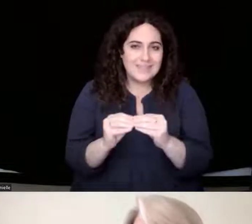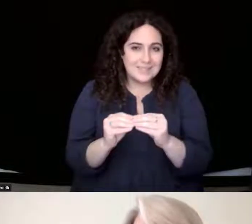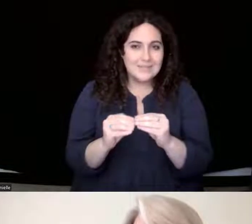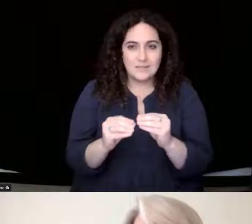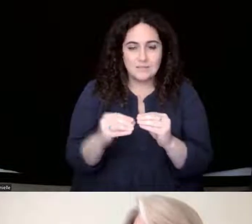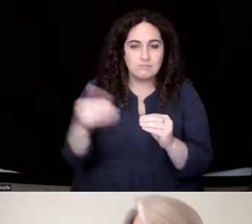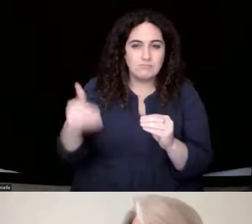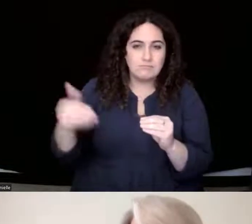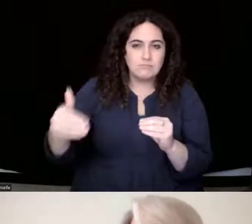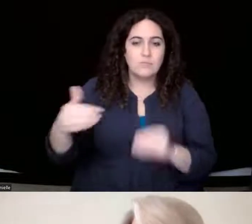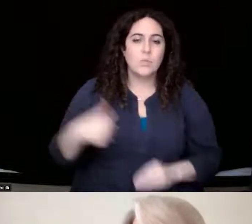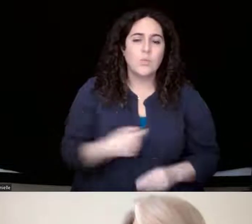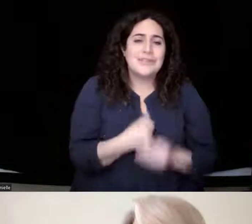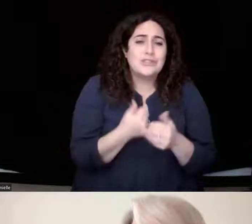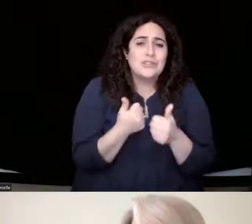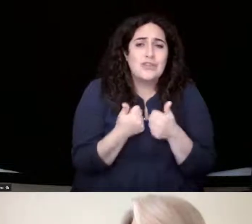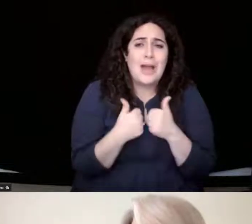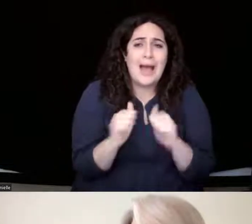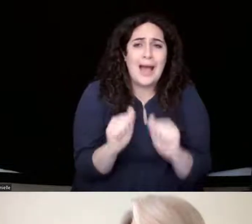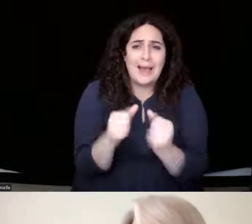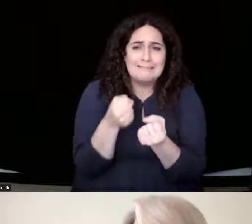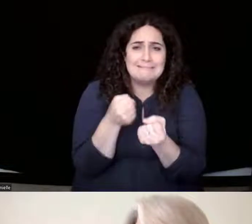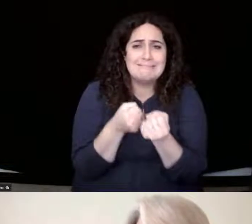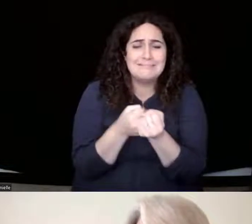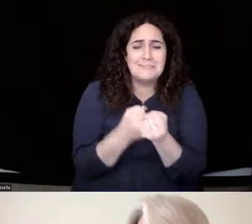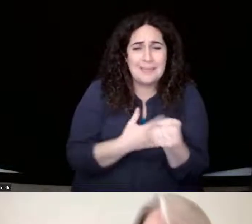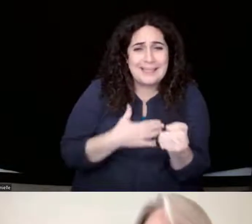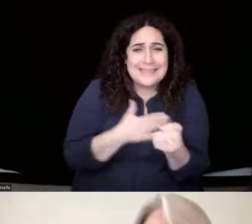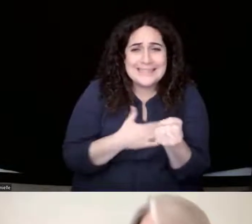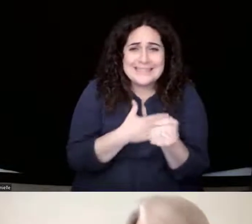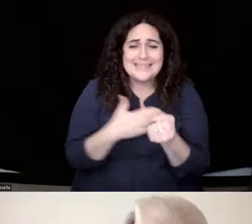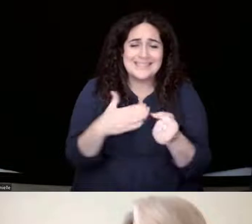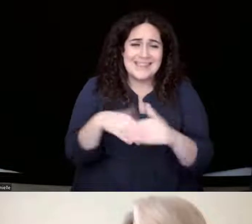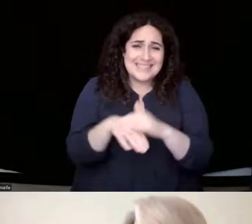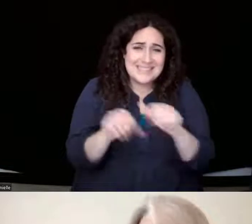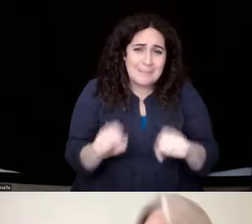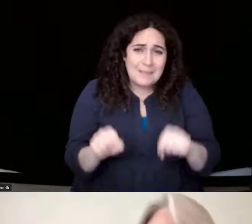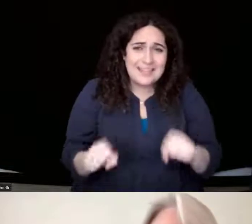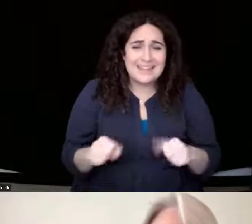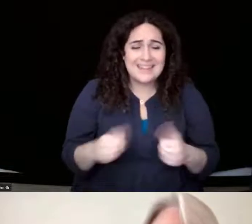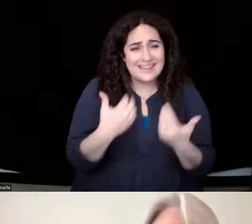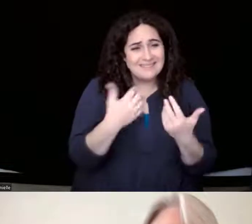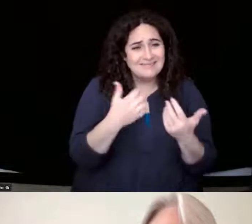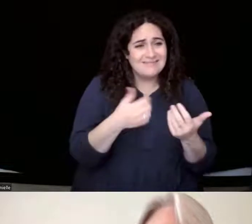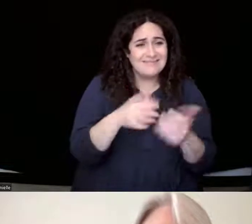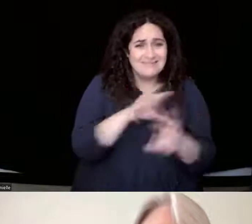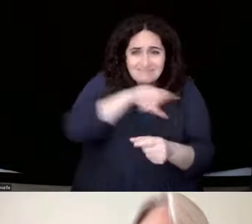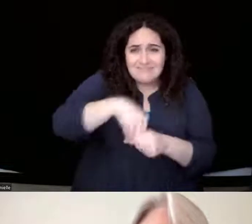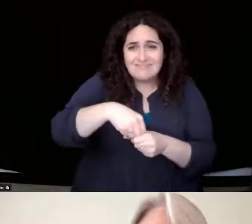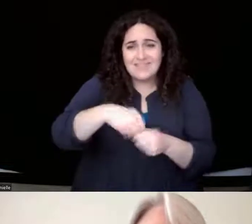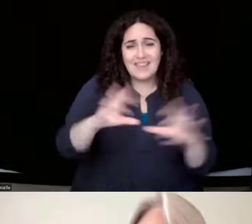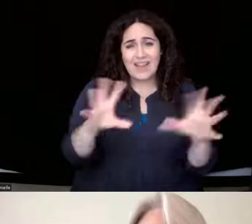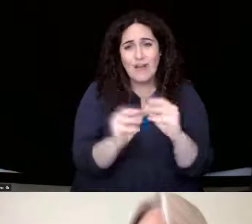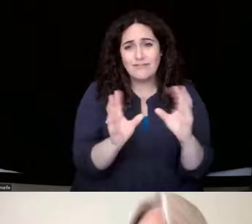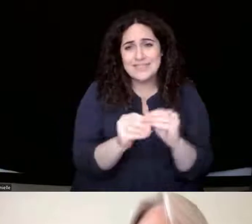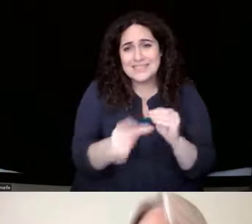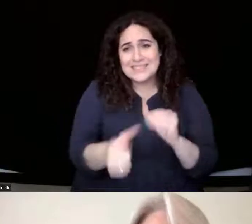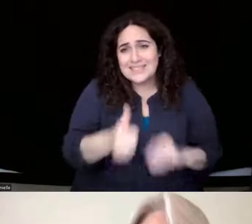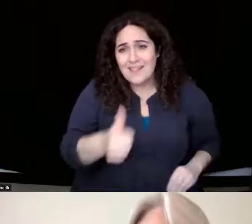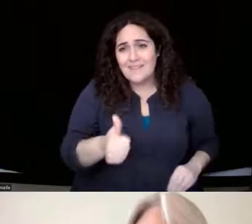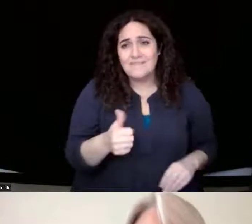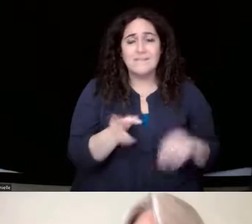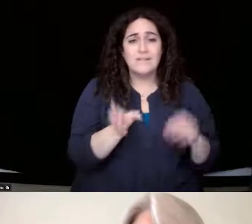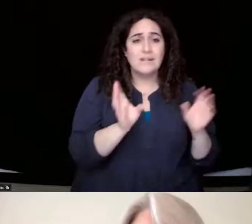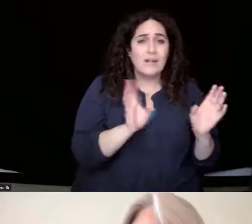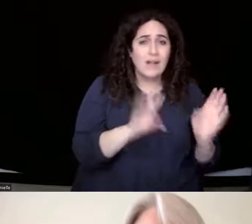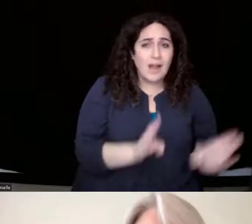try and advocate for accessibility and make it like a part of all aspects of the conference organization. The